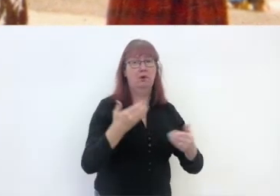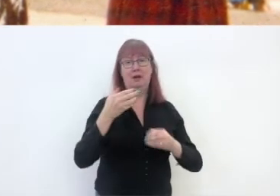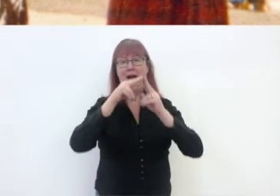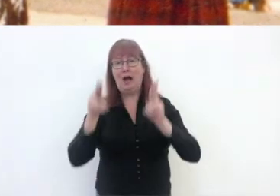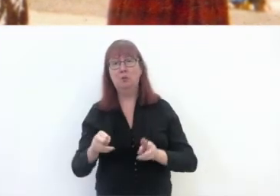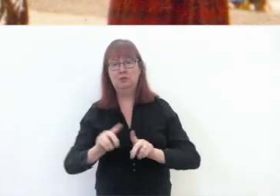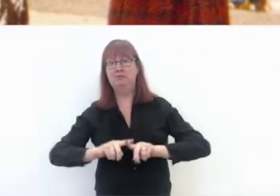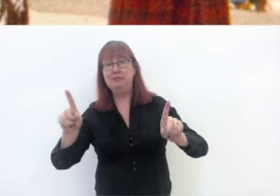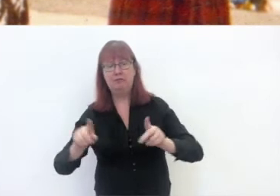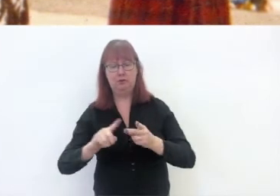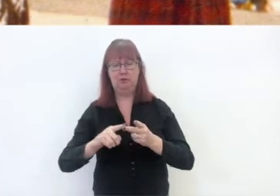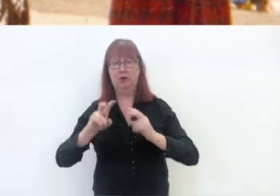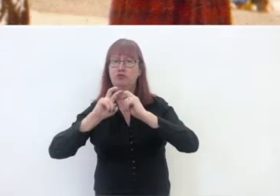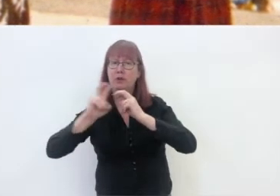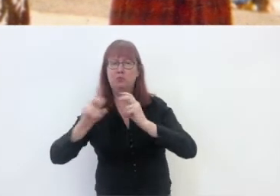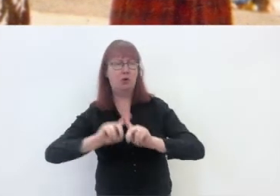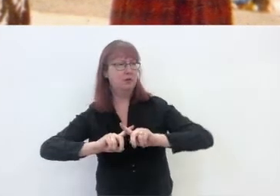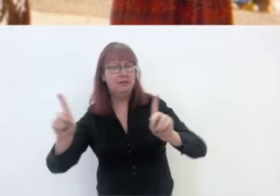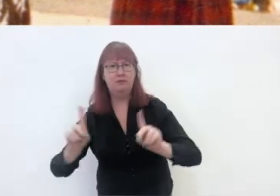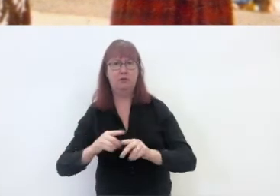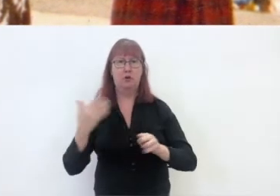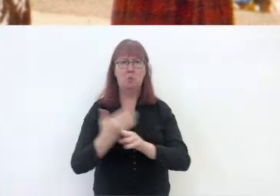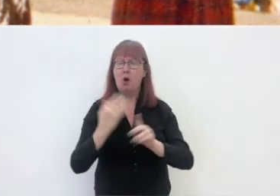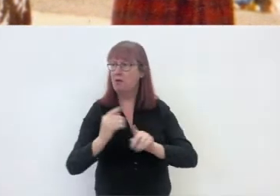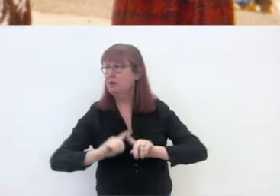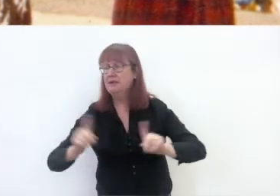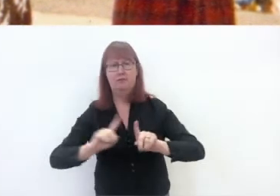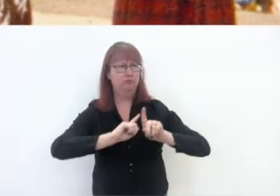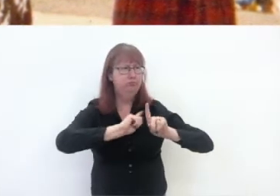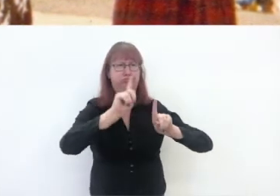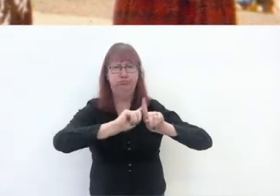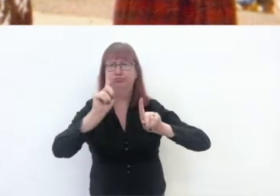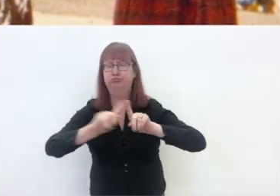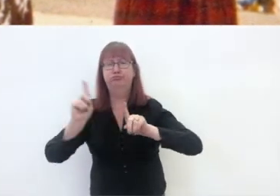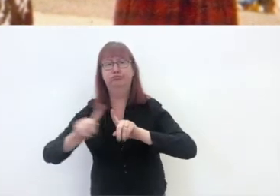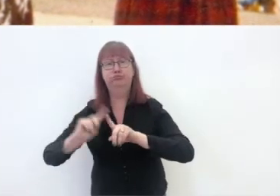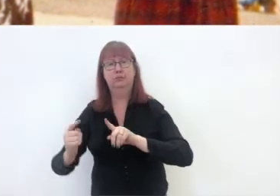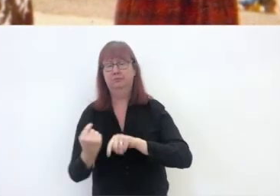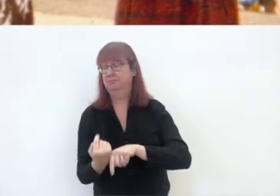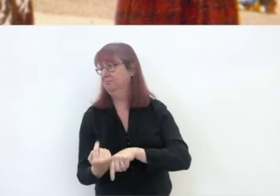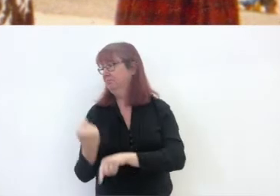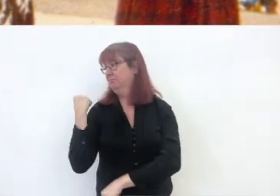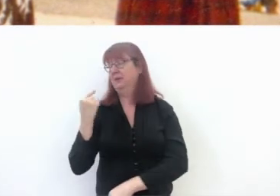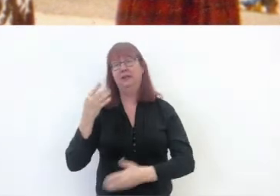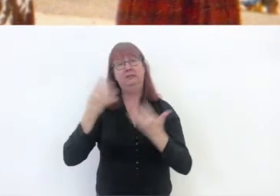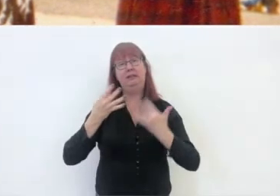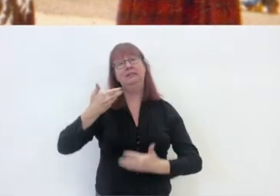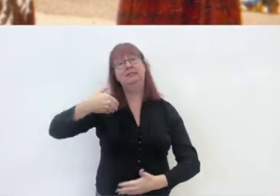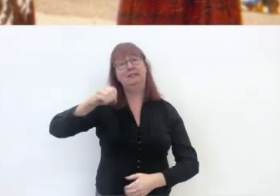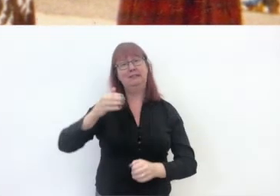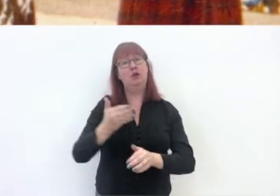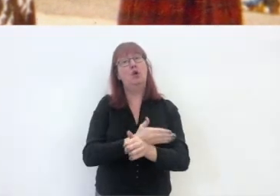separate housing, separate transport, separate workplaces etc. From the early 1960s